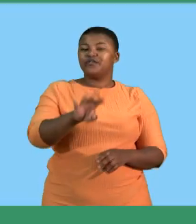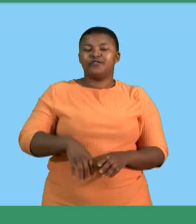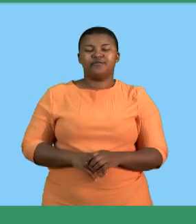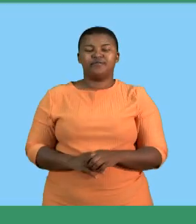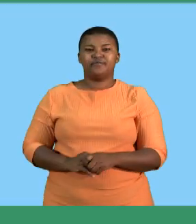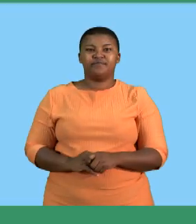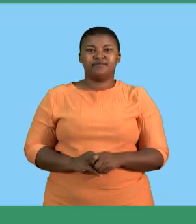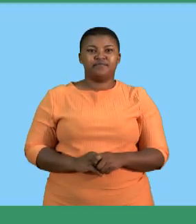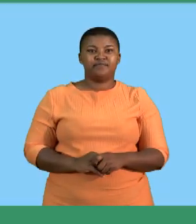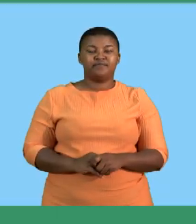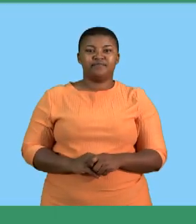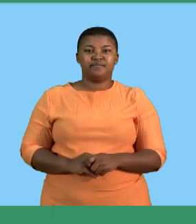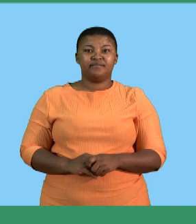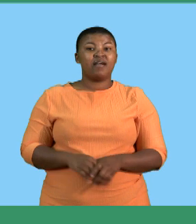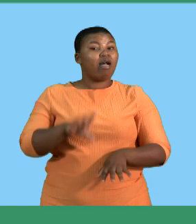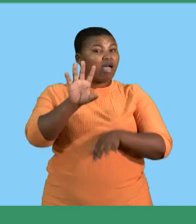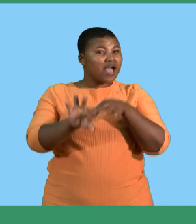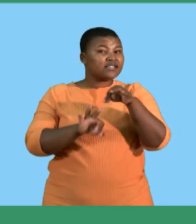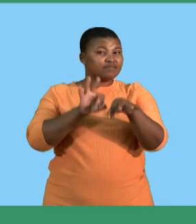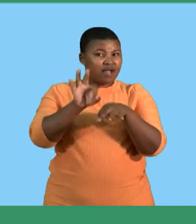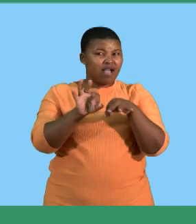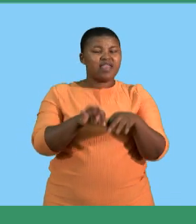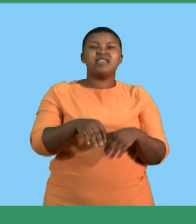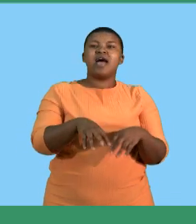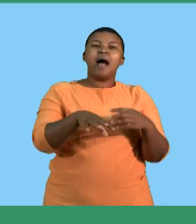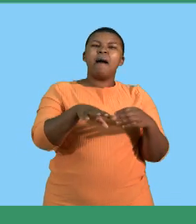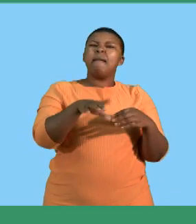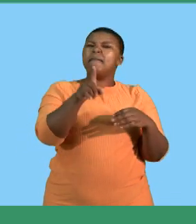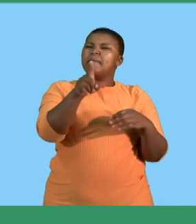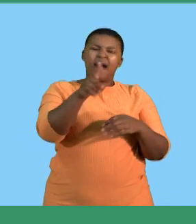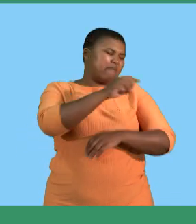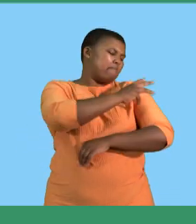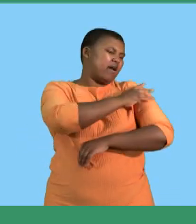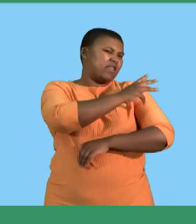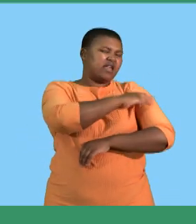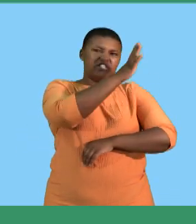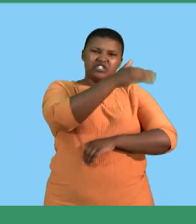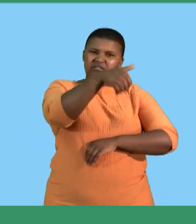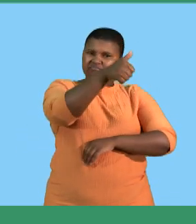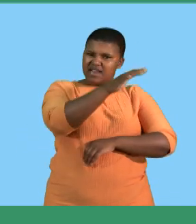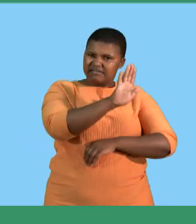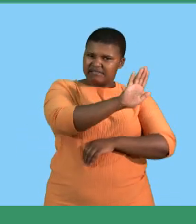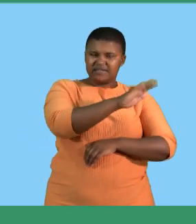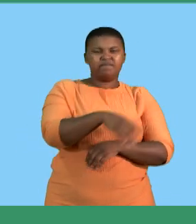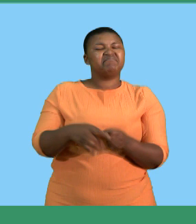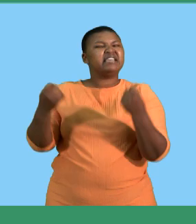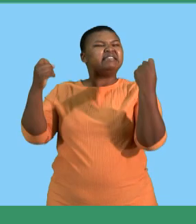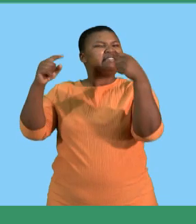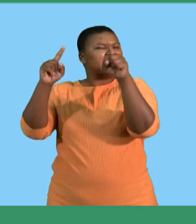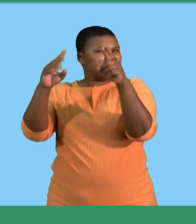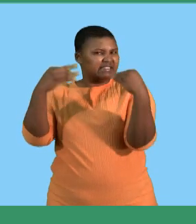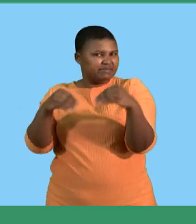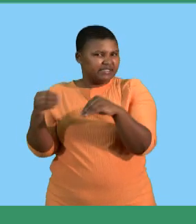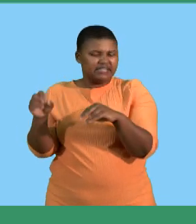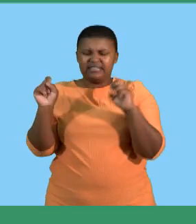Discuss the correlation between management and the success of the business. So remember,